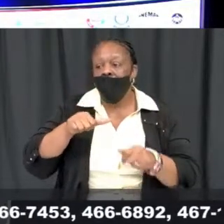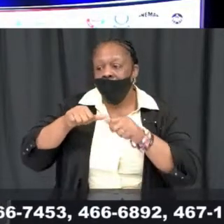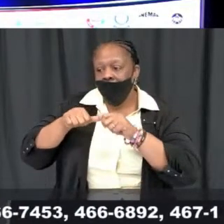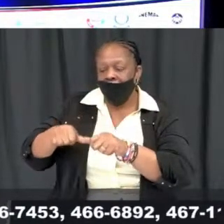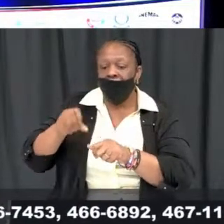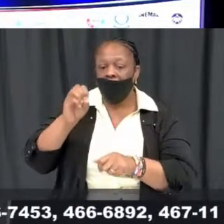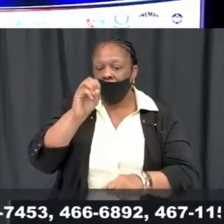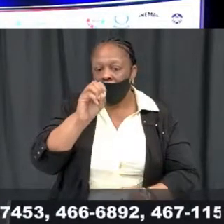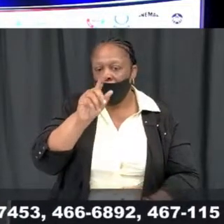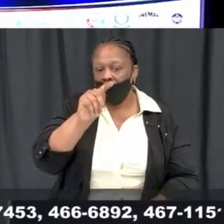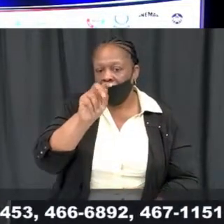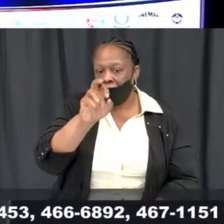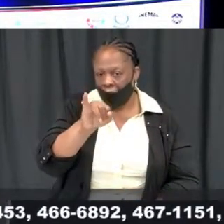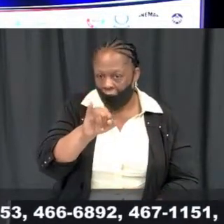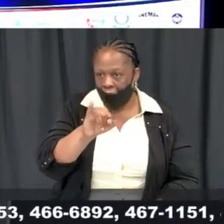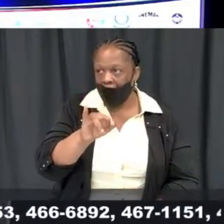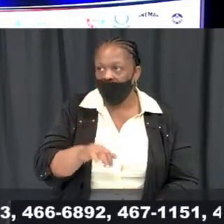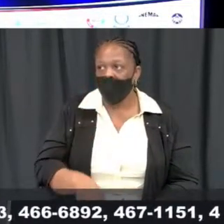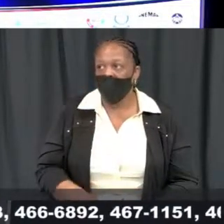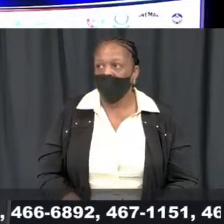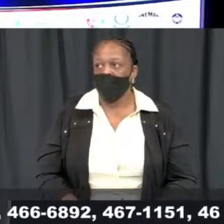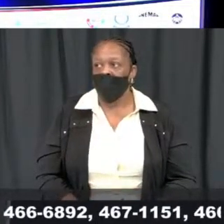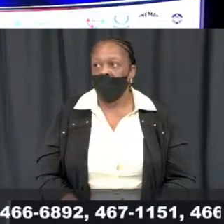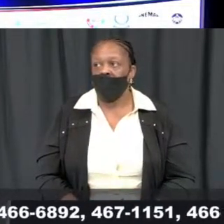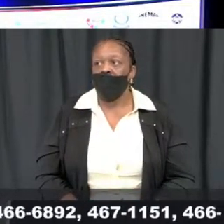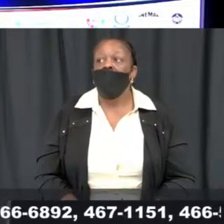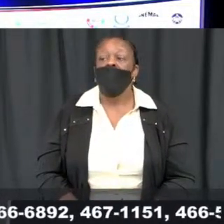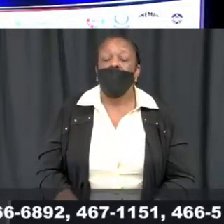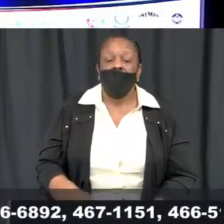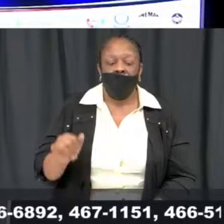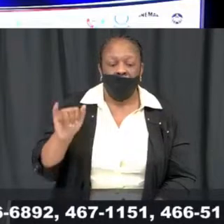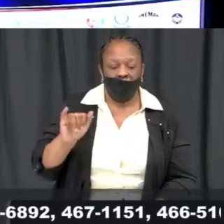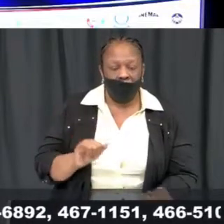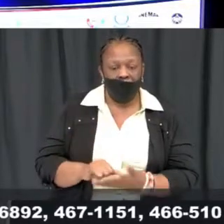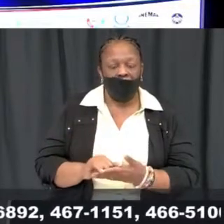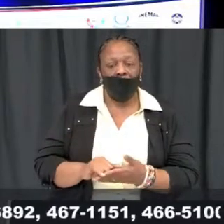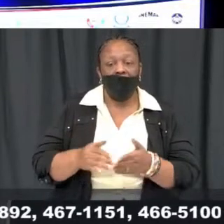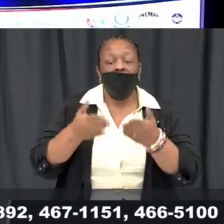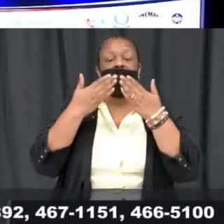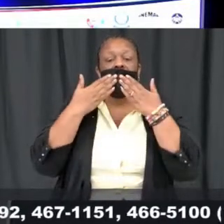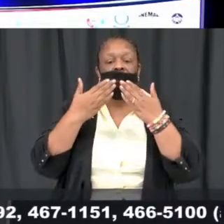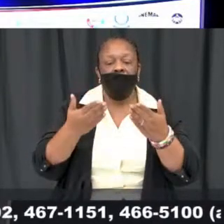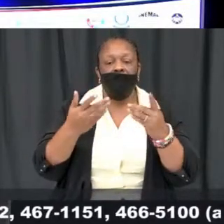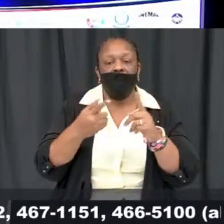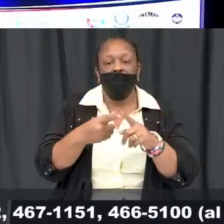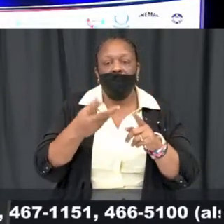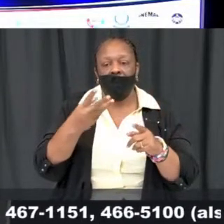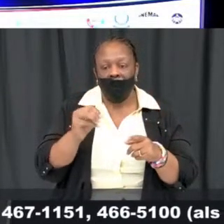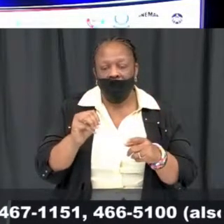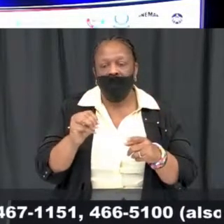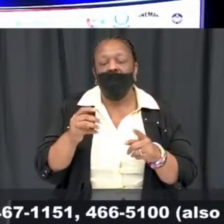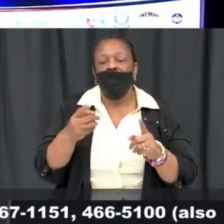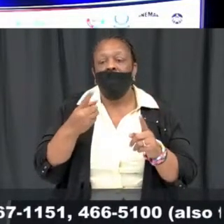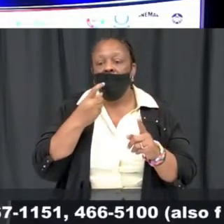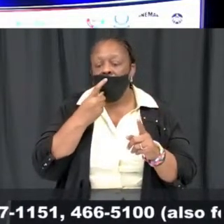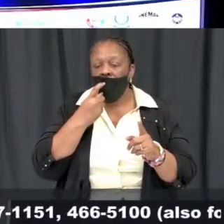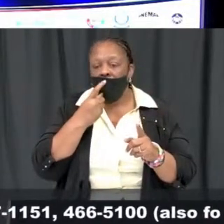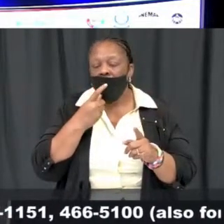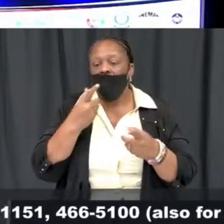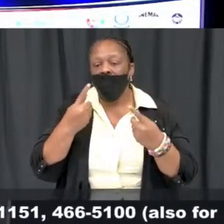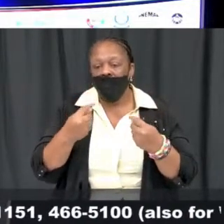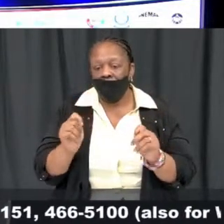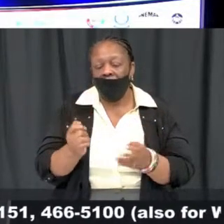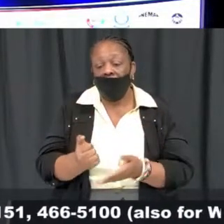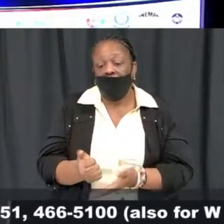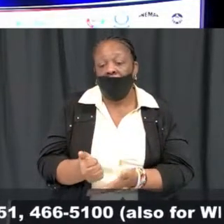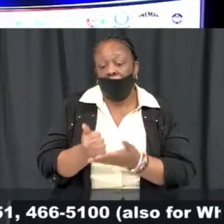OTI. They are now honoring all the reservations at Koi. So thank to Ms. Mara Gums and the team at Koi